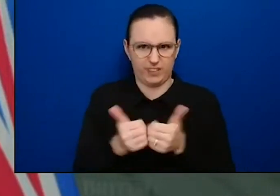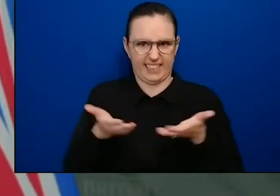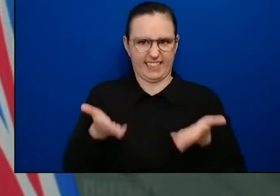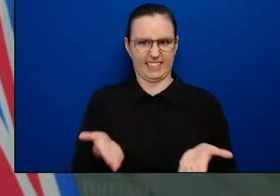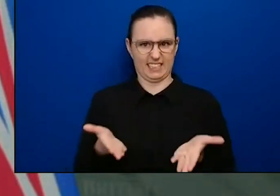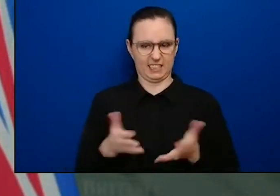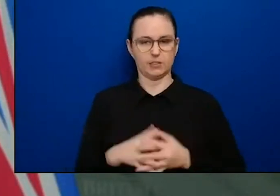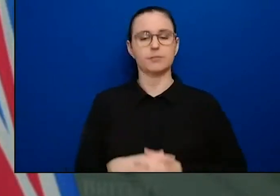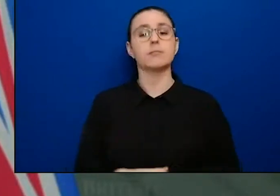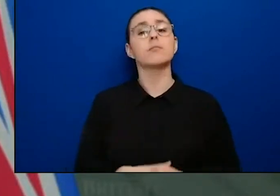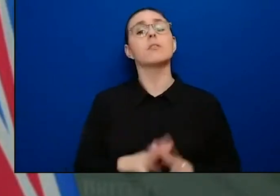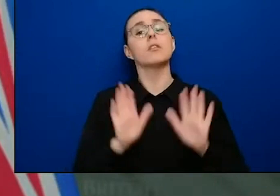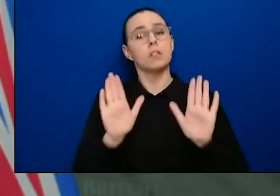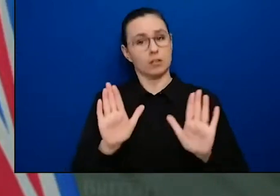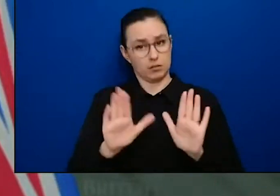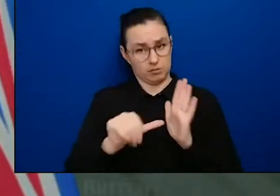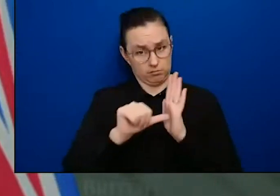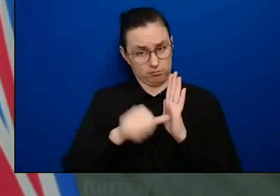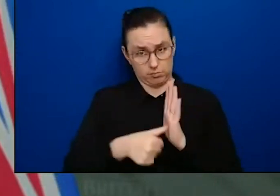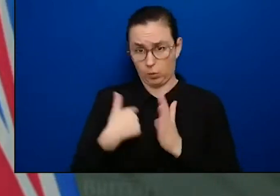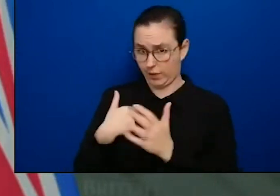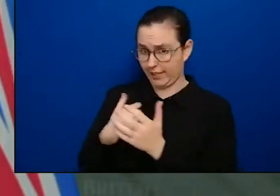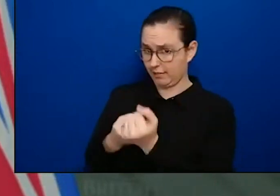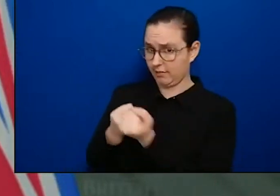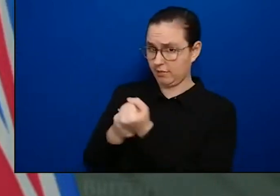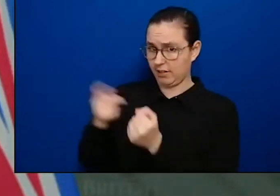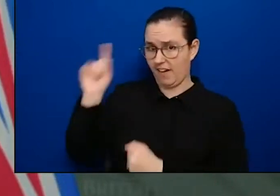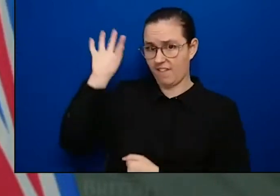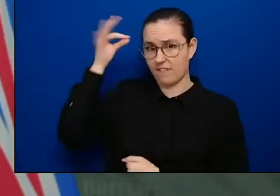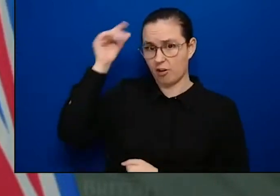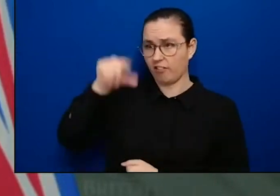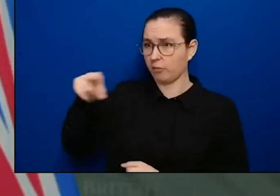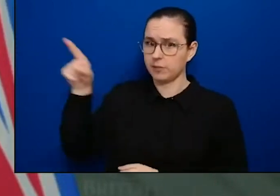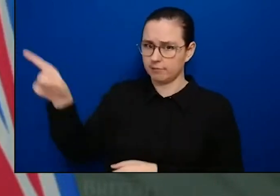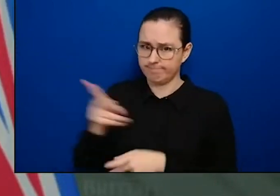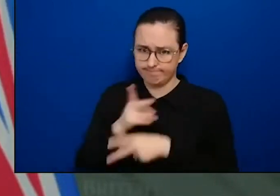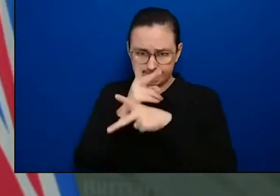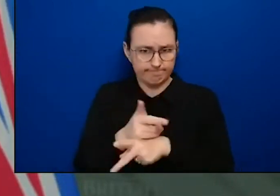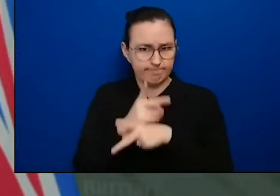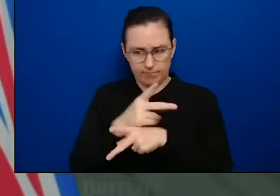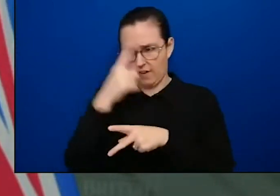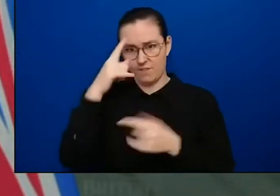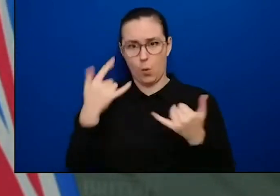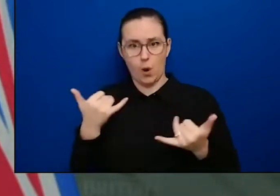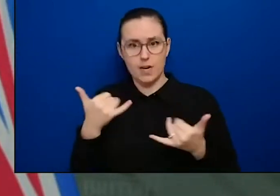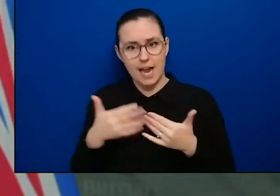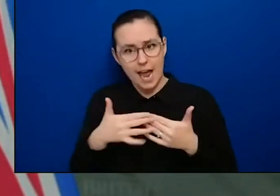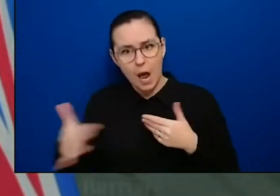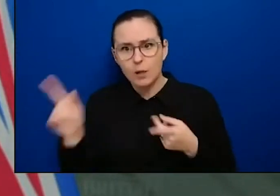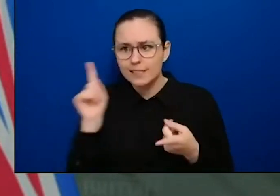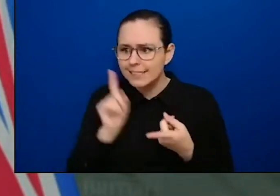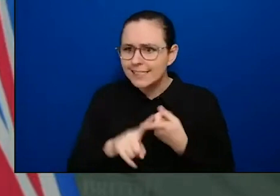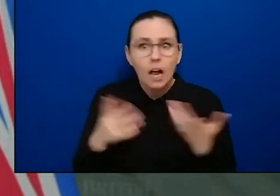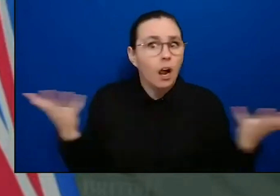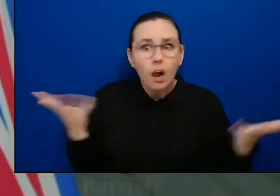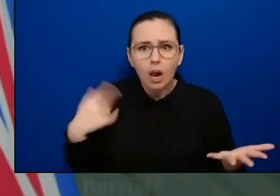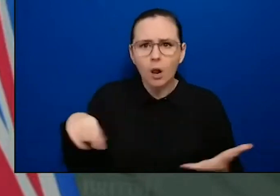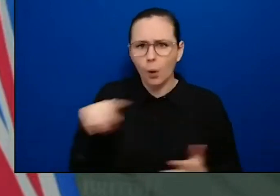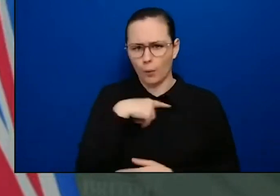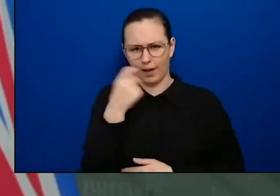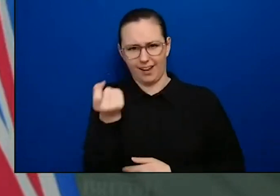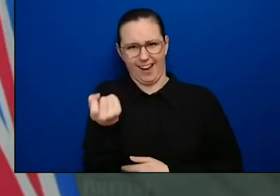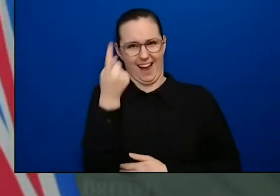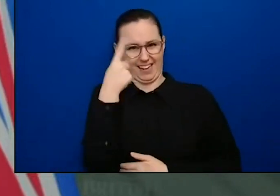We're supportive of the federal government taking precautionary steps until we better understand the potential risks of the variant, as Dr. Henry has